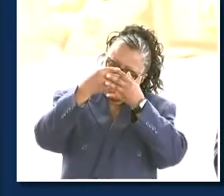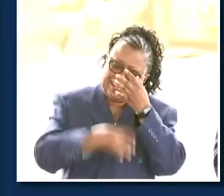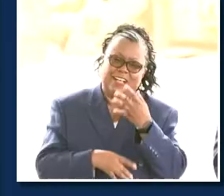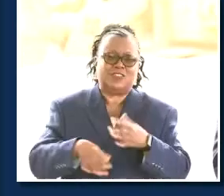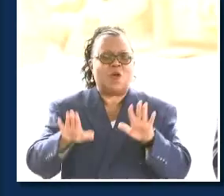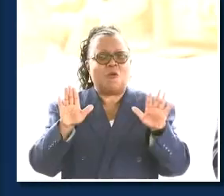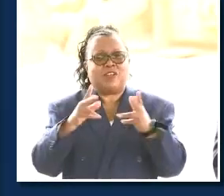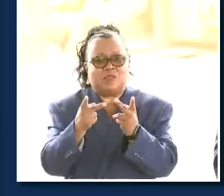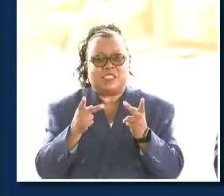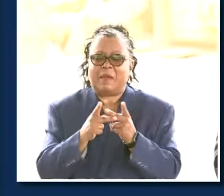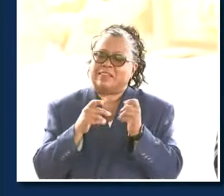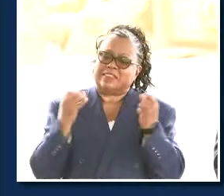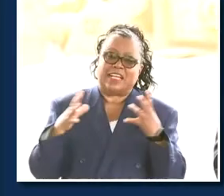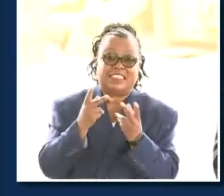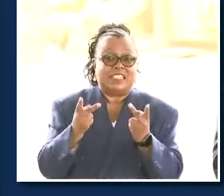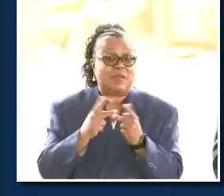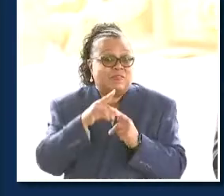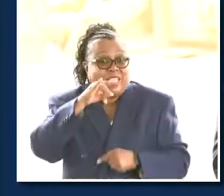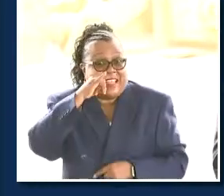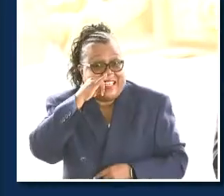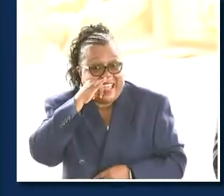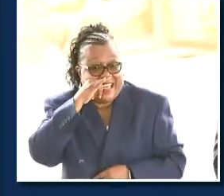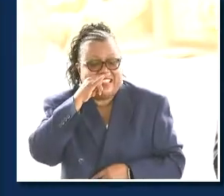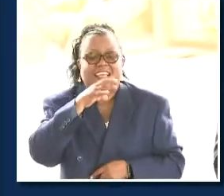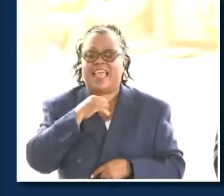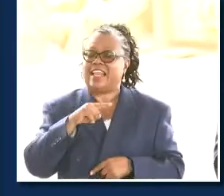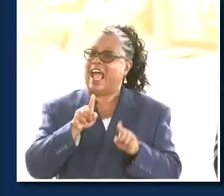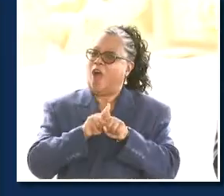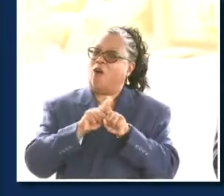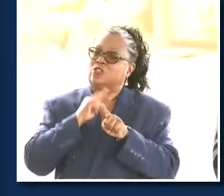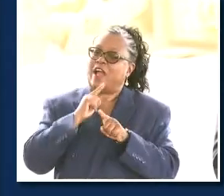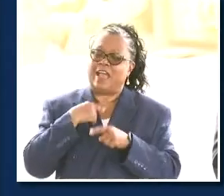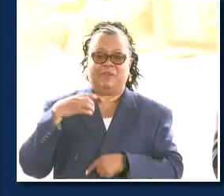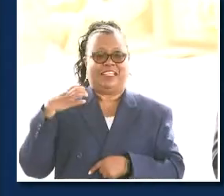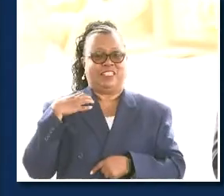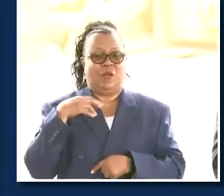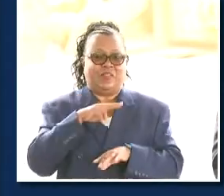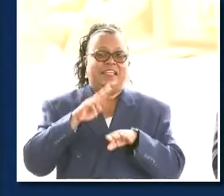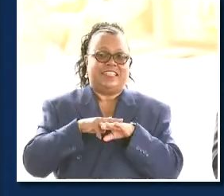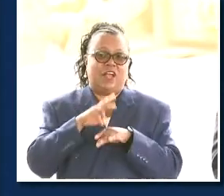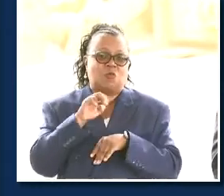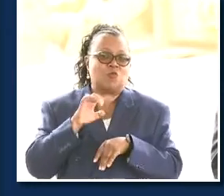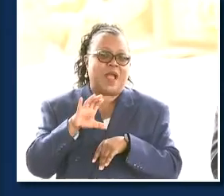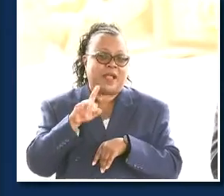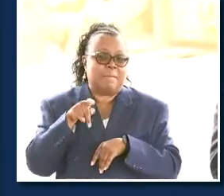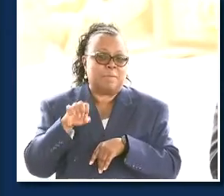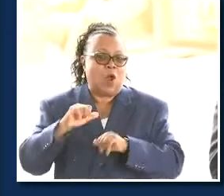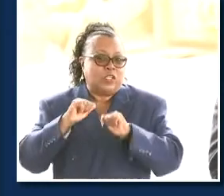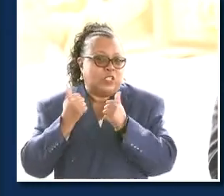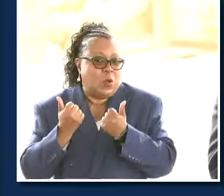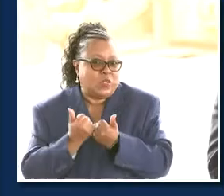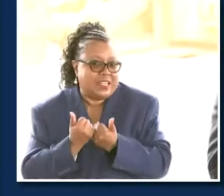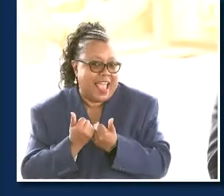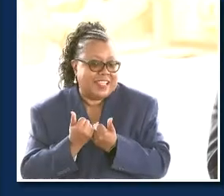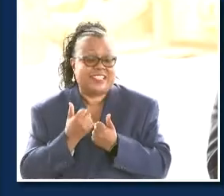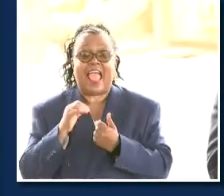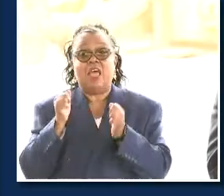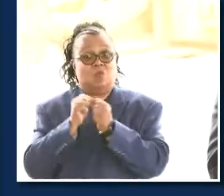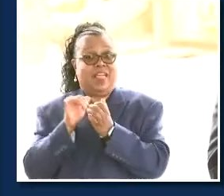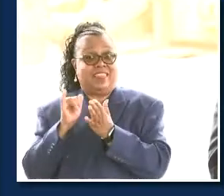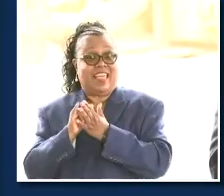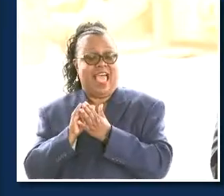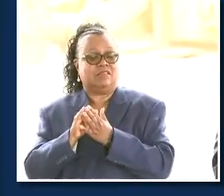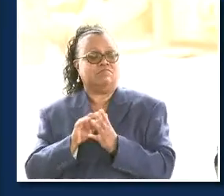green space, tons of space for the kids. And I also happen to be the chairman of the National Recreation and Park Association. And with